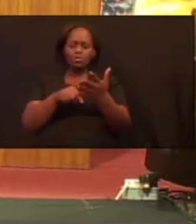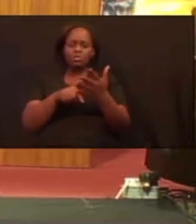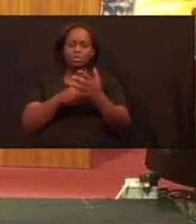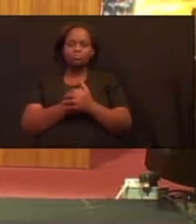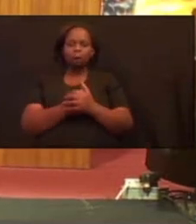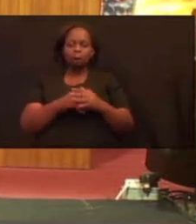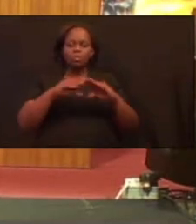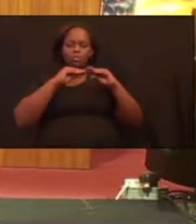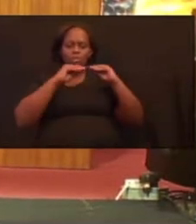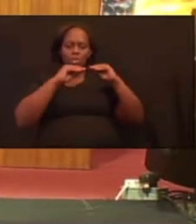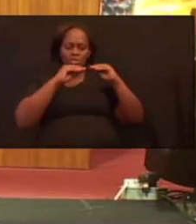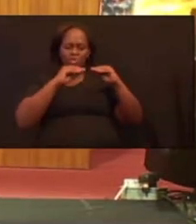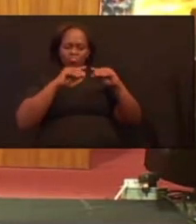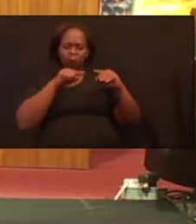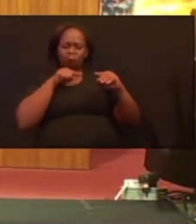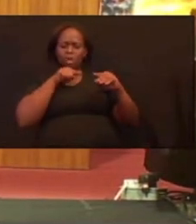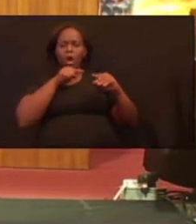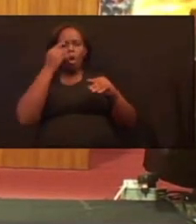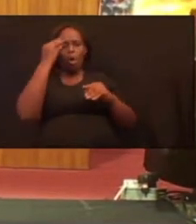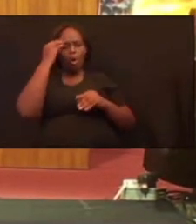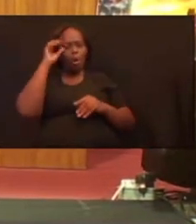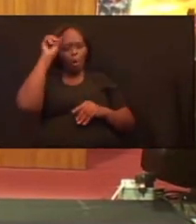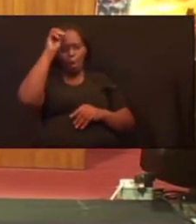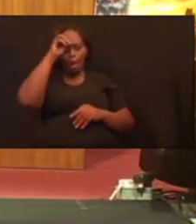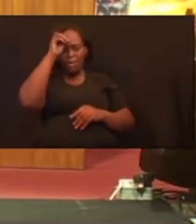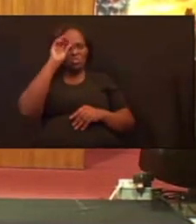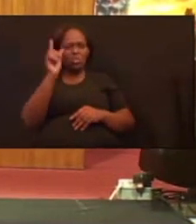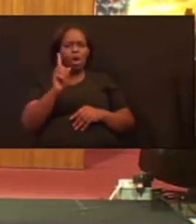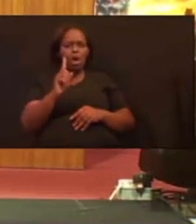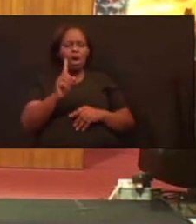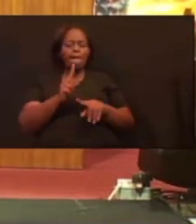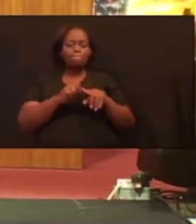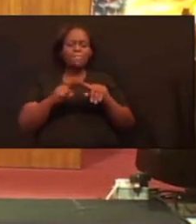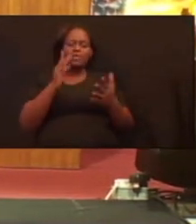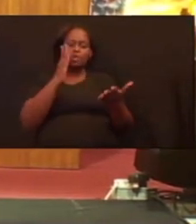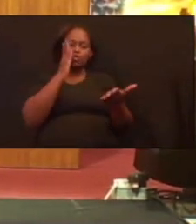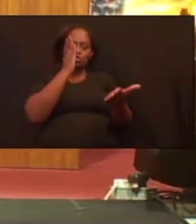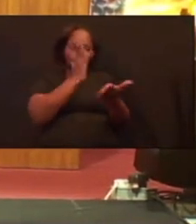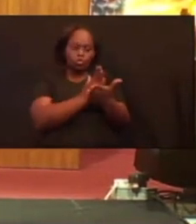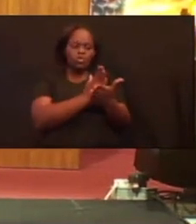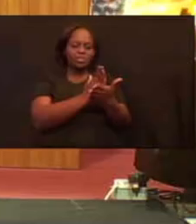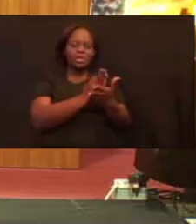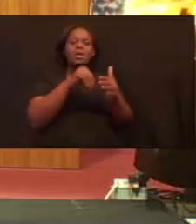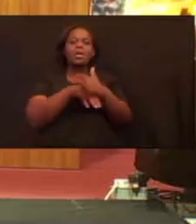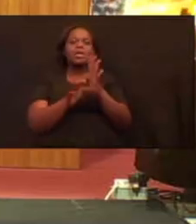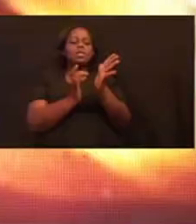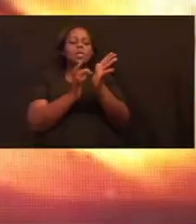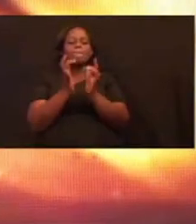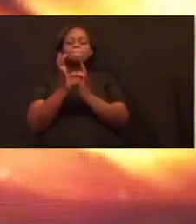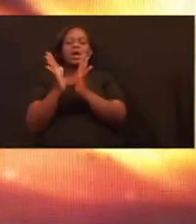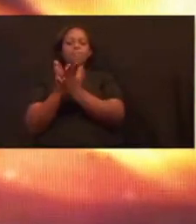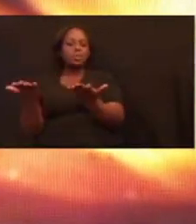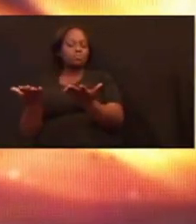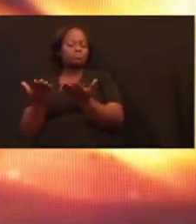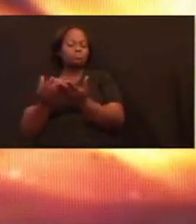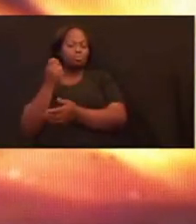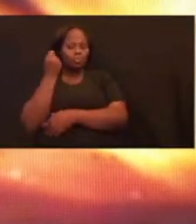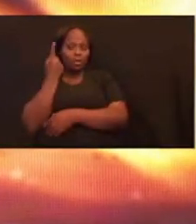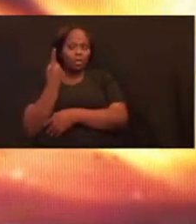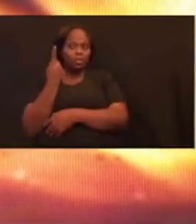Doctrine is not an opinion. Doctrine are truths that are already scripturally established. Are we together